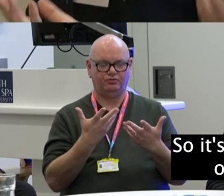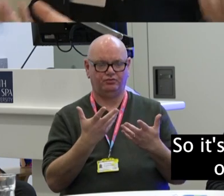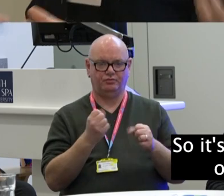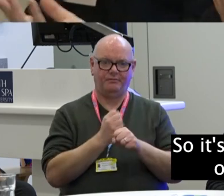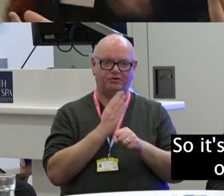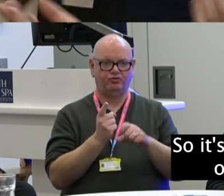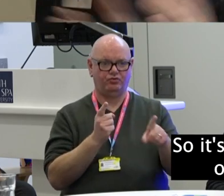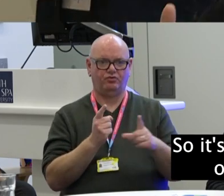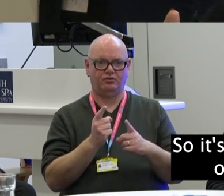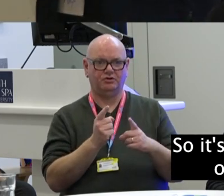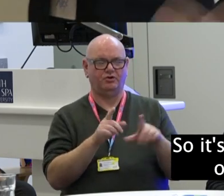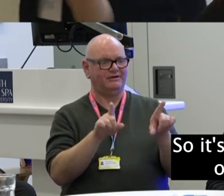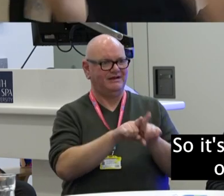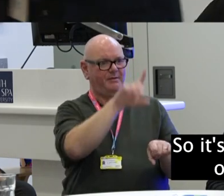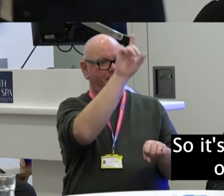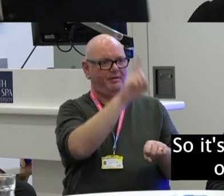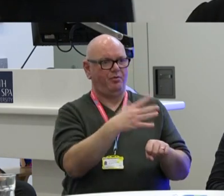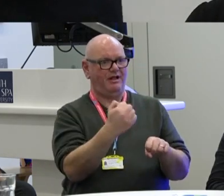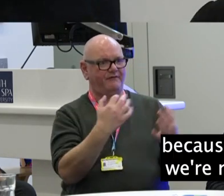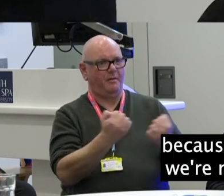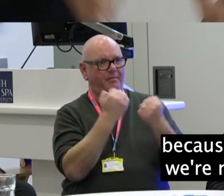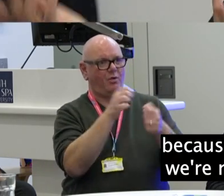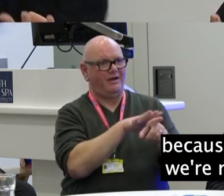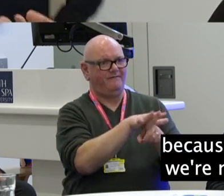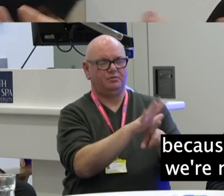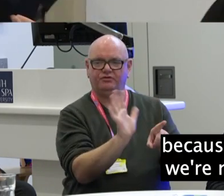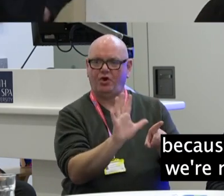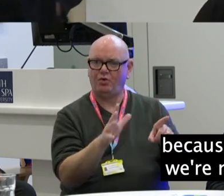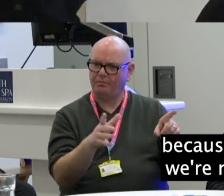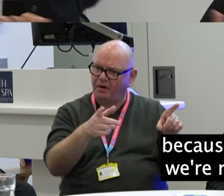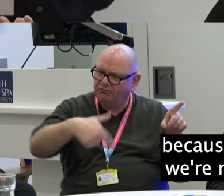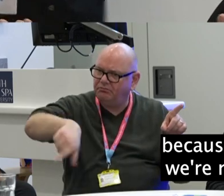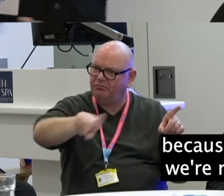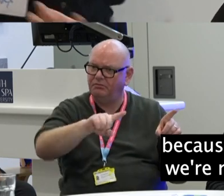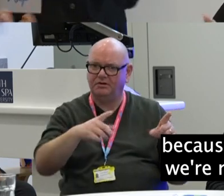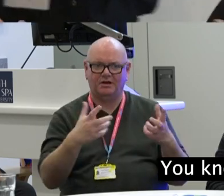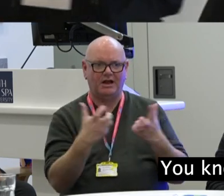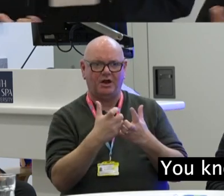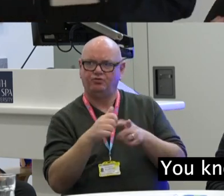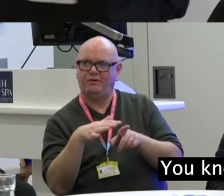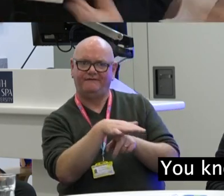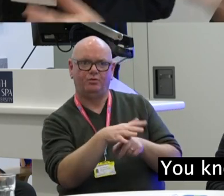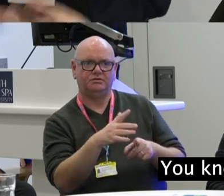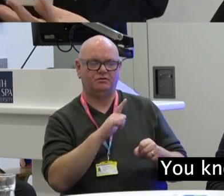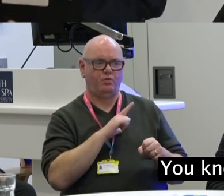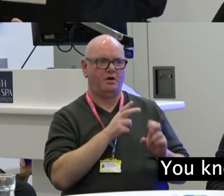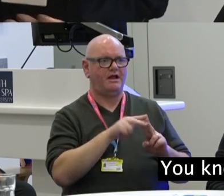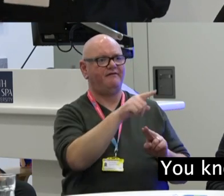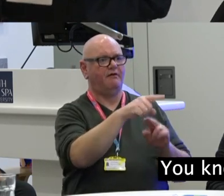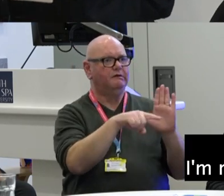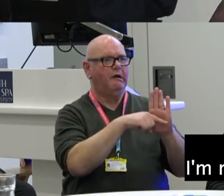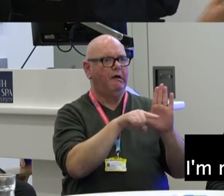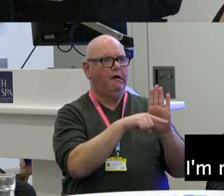not just the same people saying, oh, well, we're all doomed? Because if we all think we're doomed, we're not going to make any change, you know? We have to have that